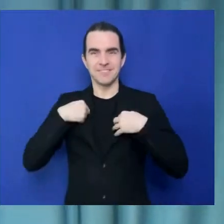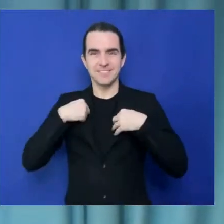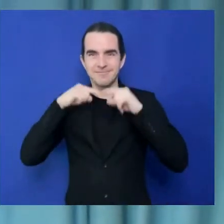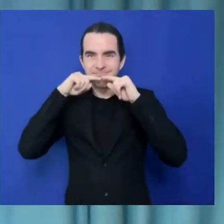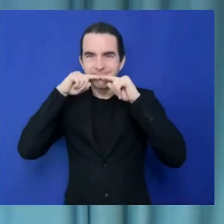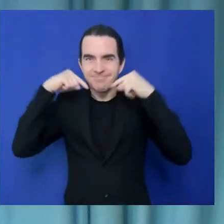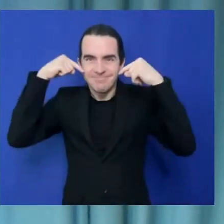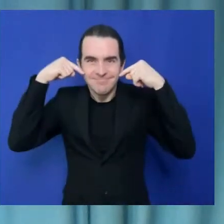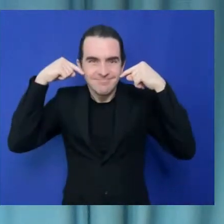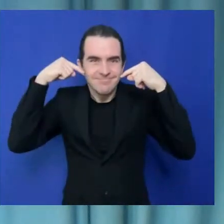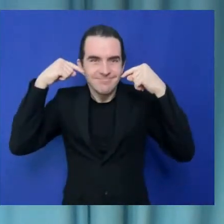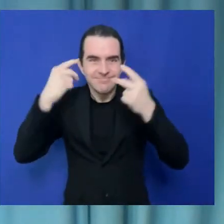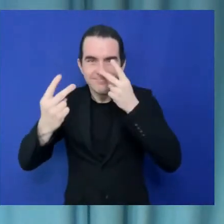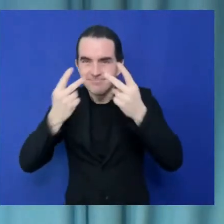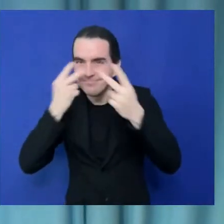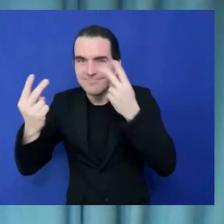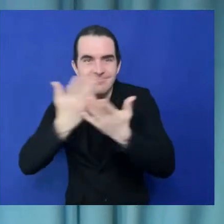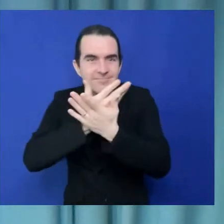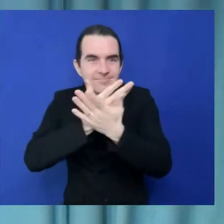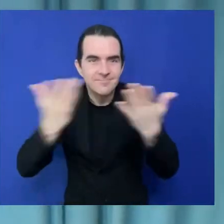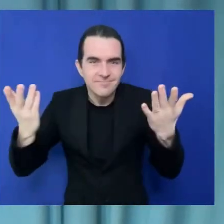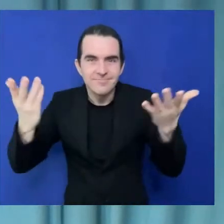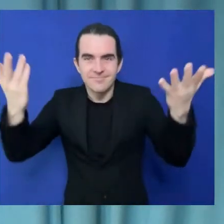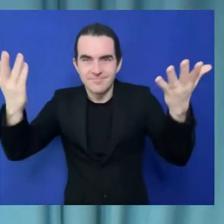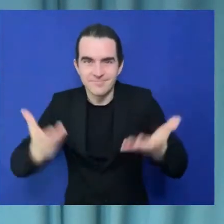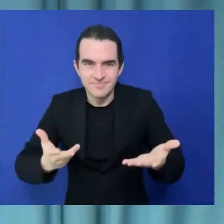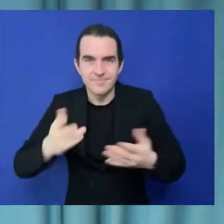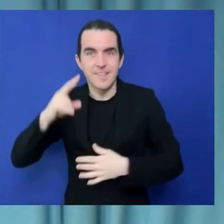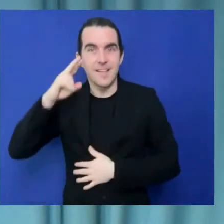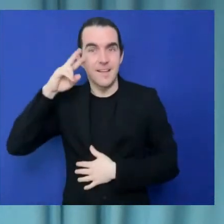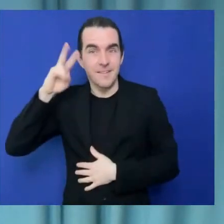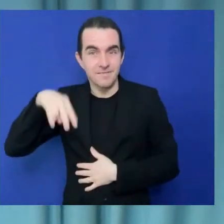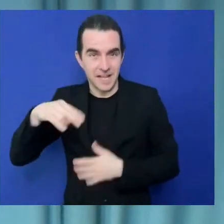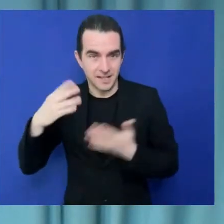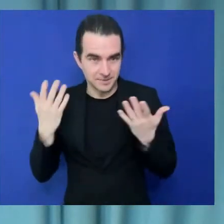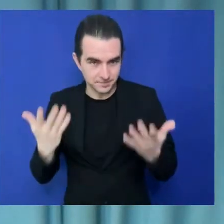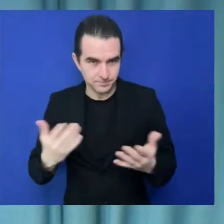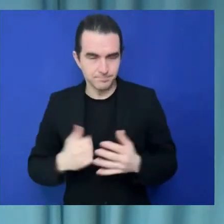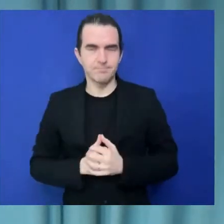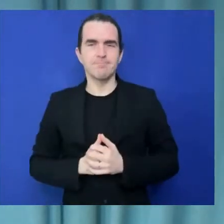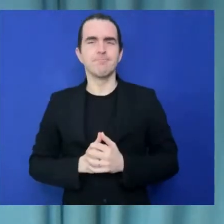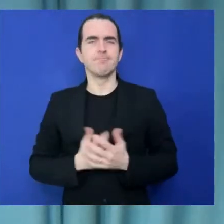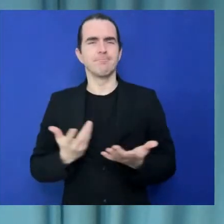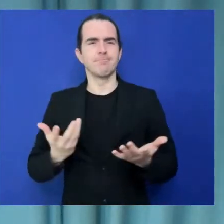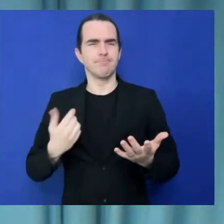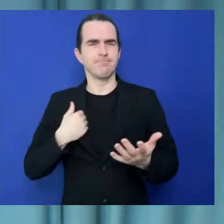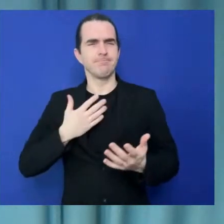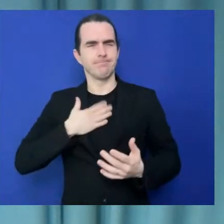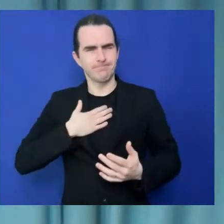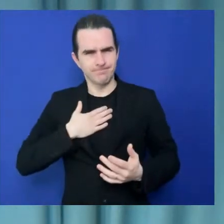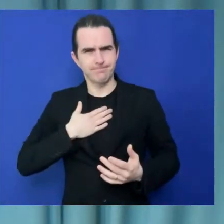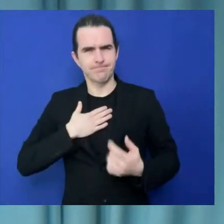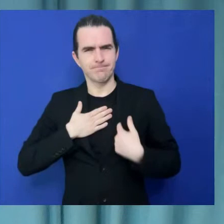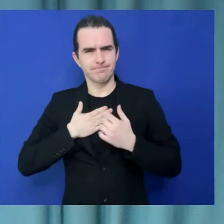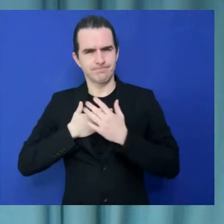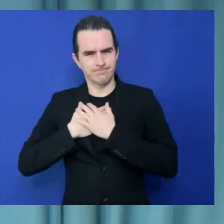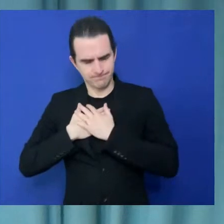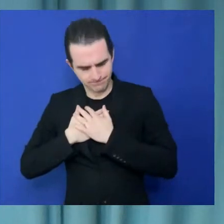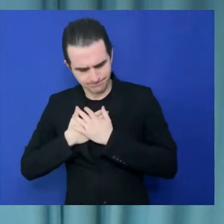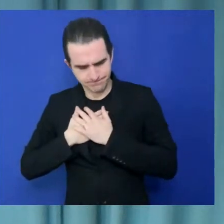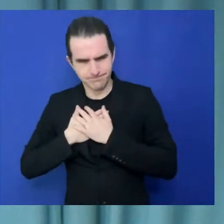my deep thankfulness that it is possible to be at the UN, United